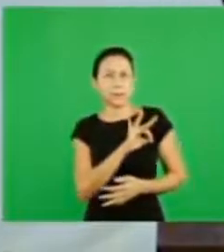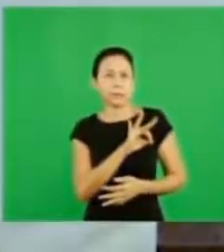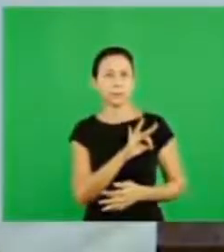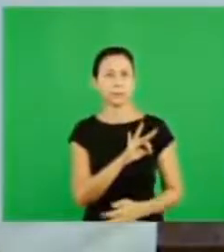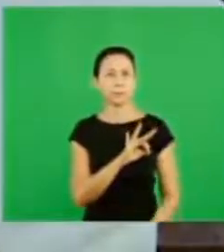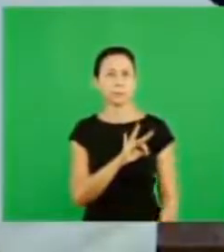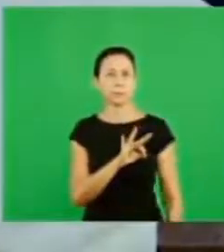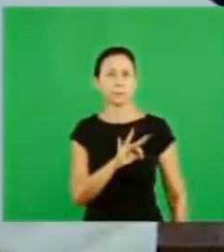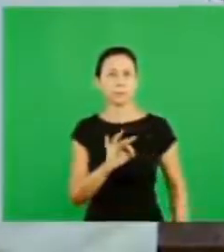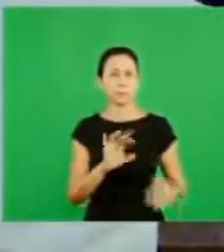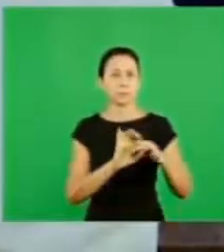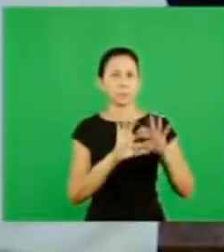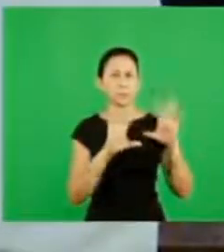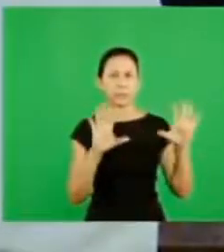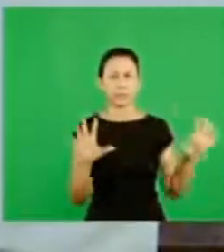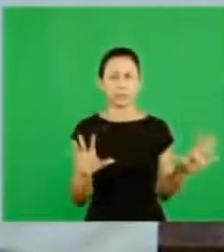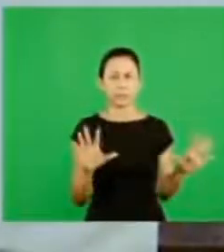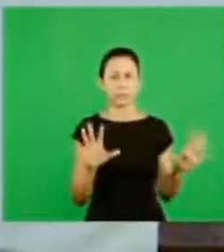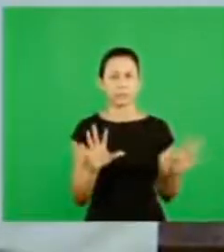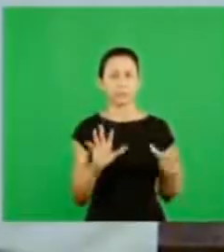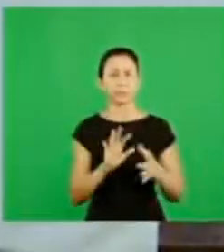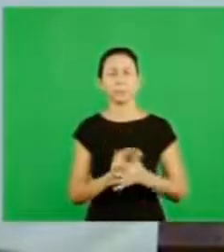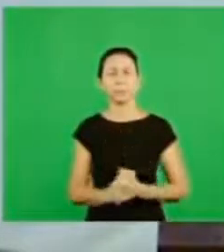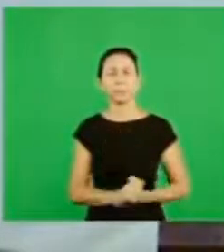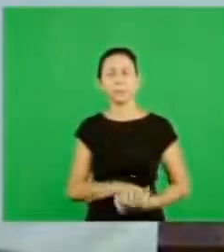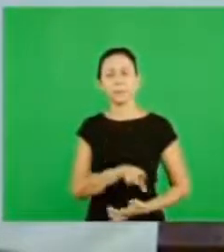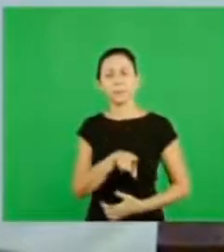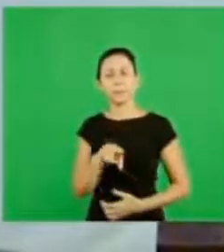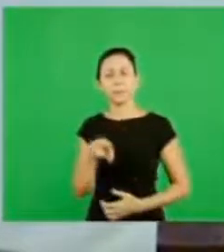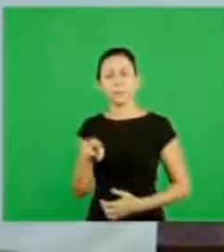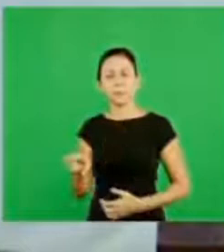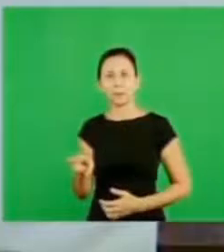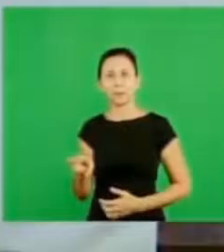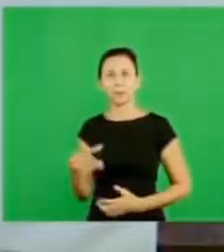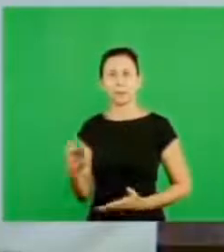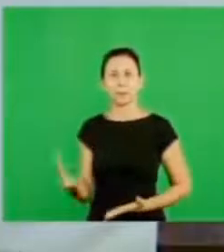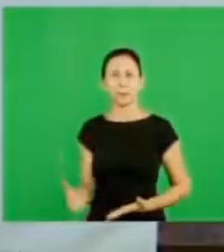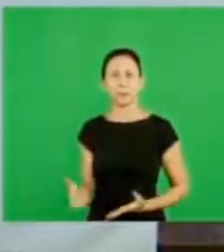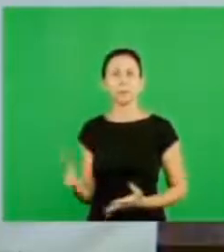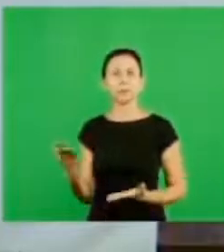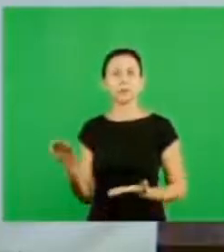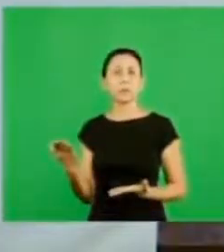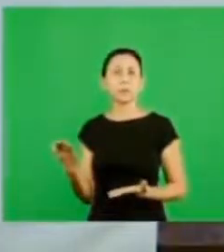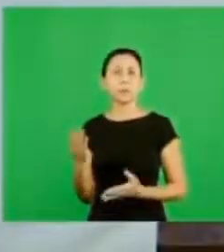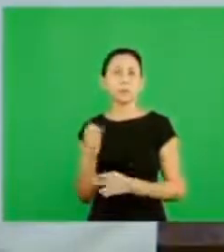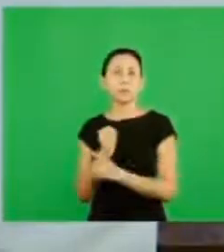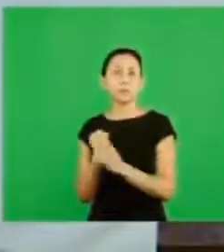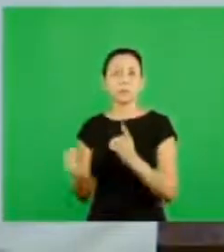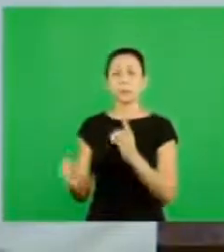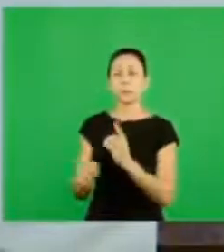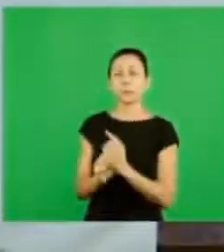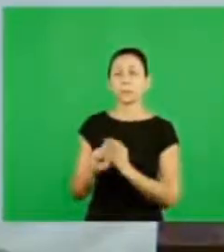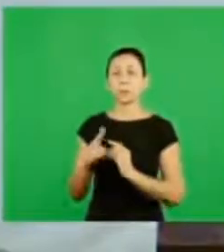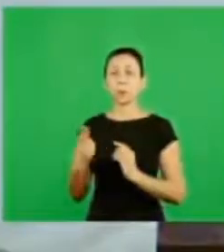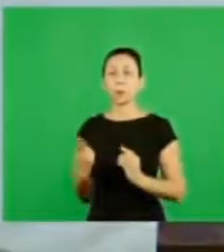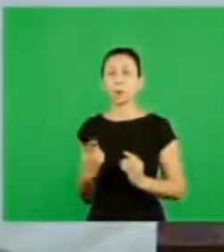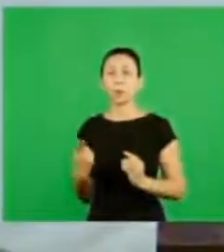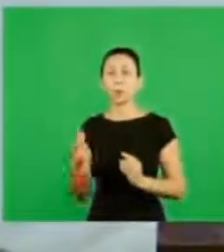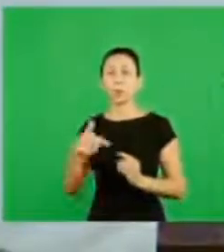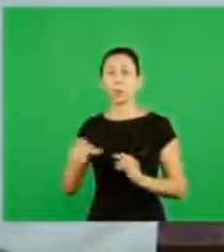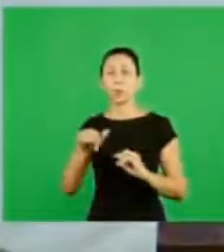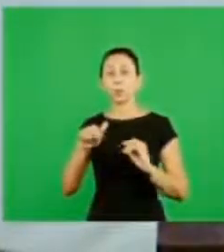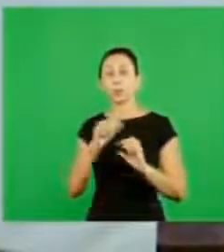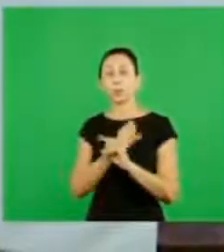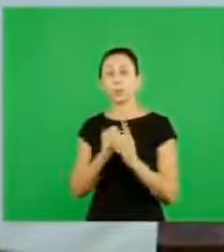So on one side there was democracy, and on the other side what was called communism